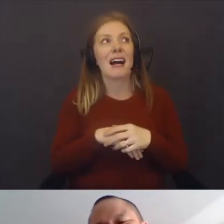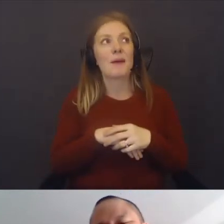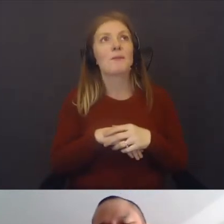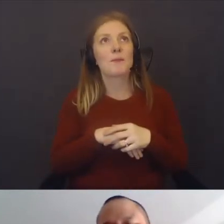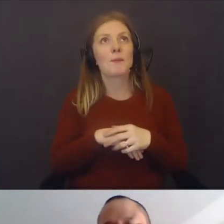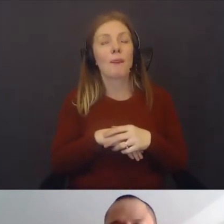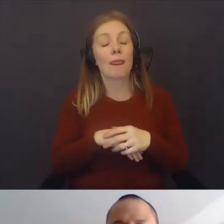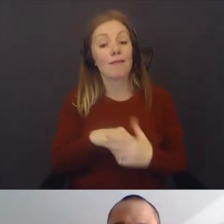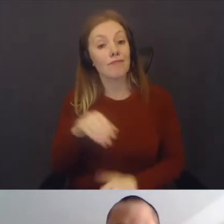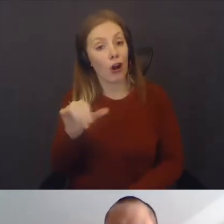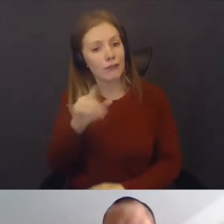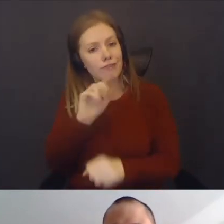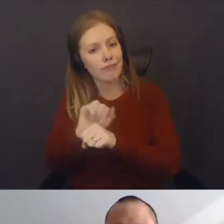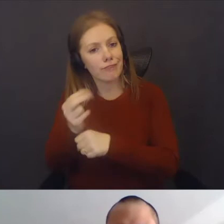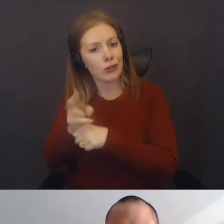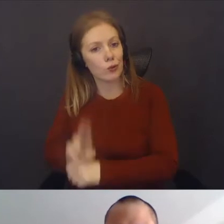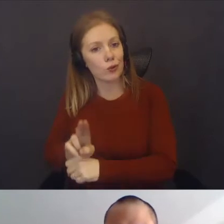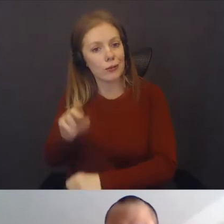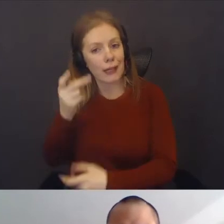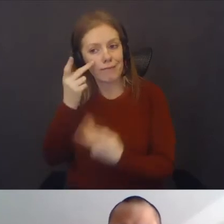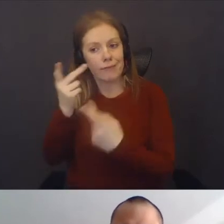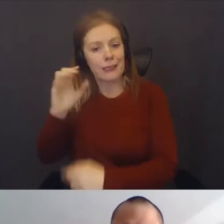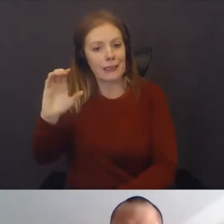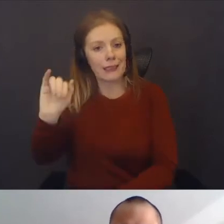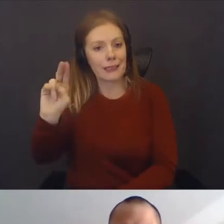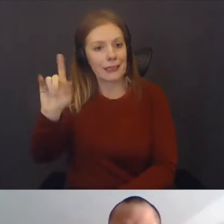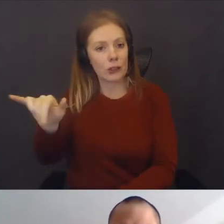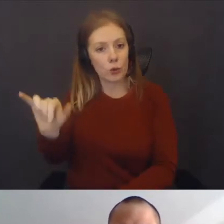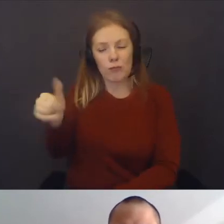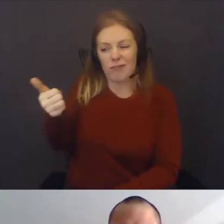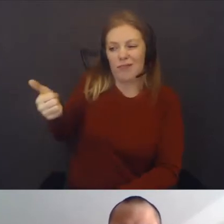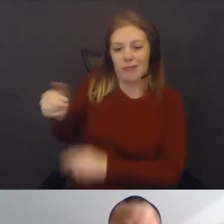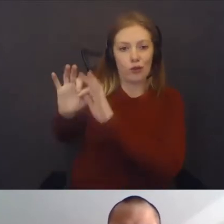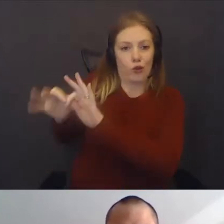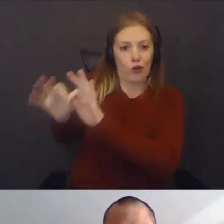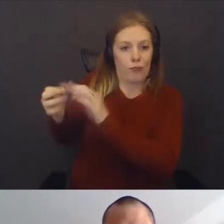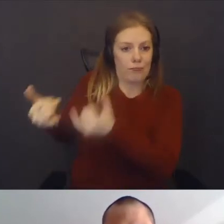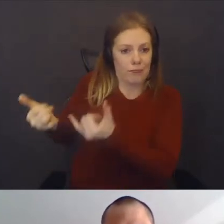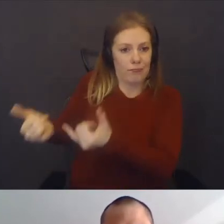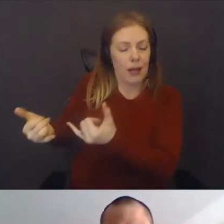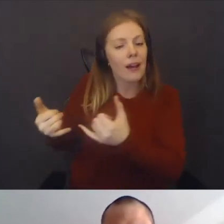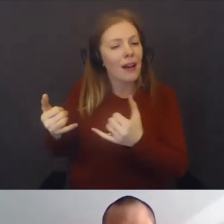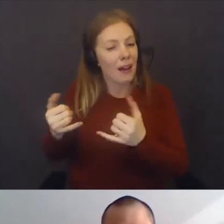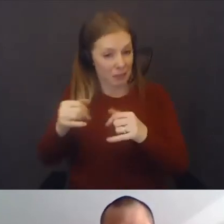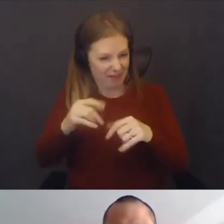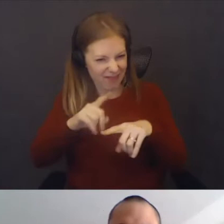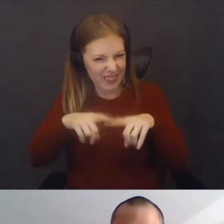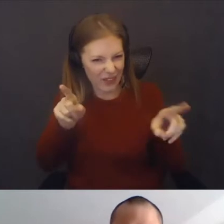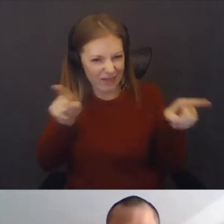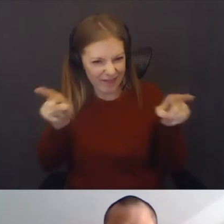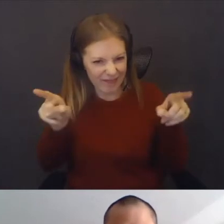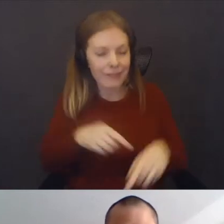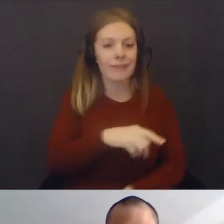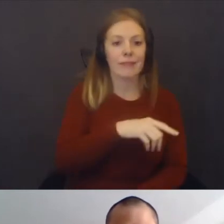Now, they've also gotten used to seeing Cindy, who is interpreting for us right now. But there's a big difference between the kind of